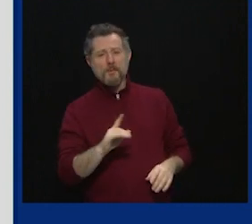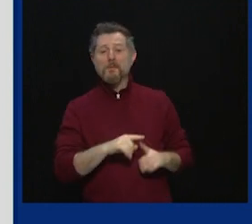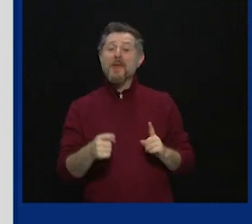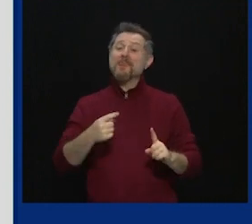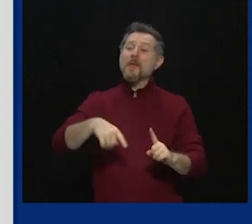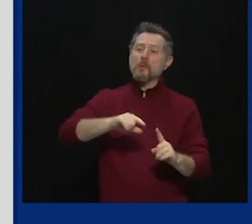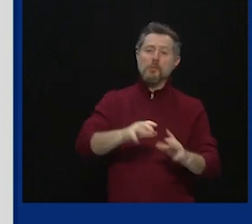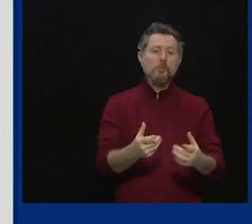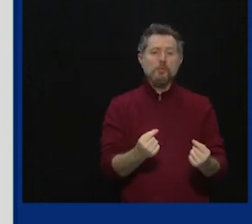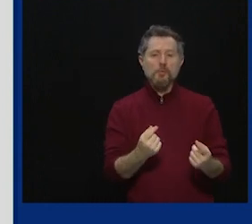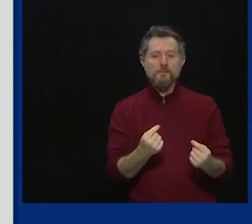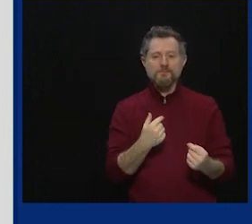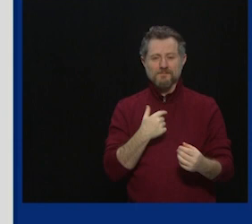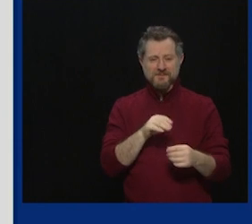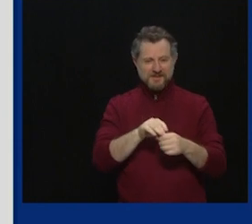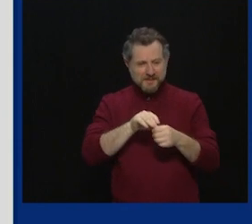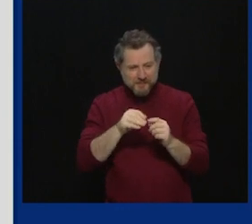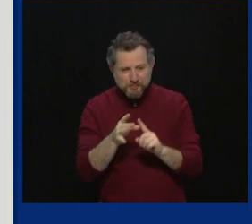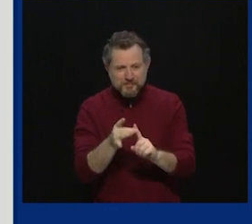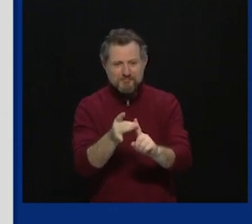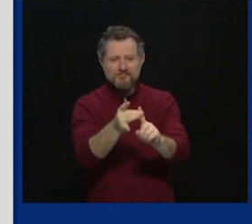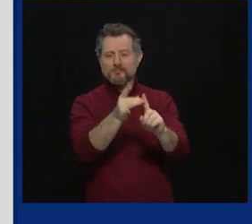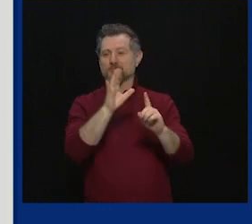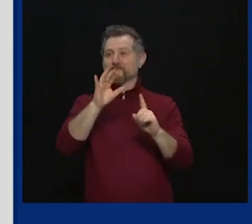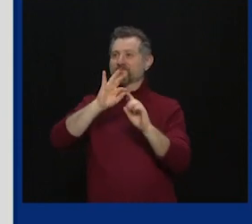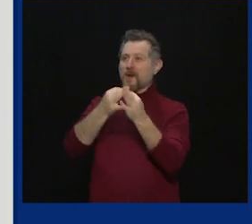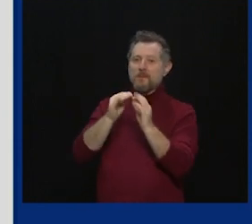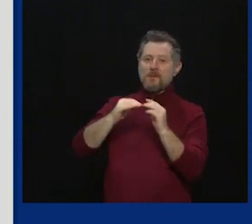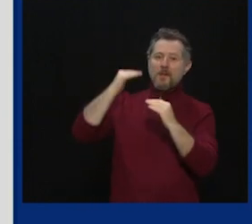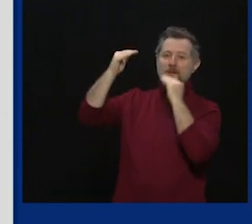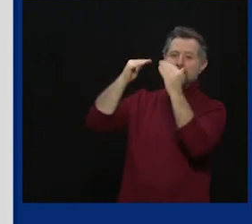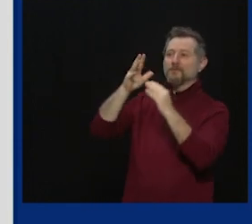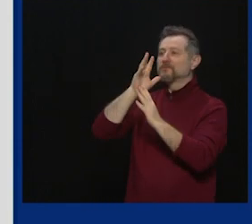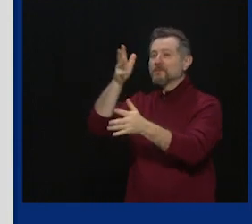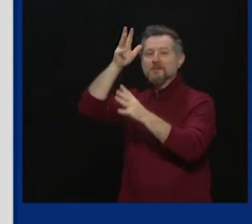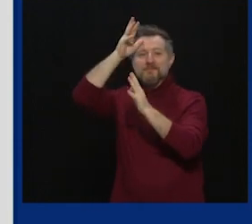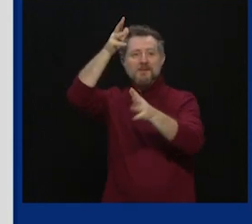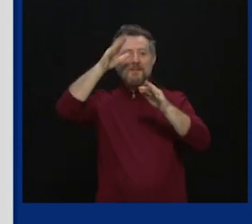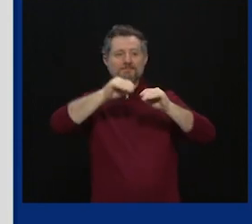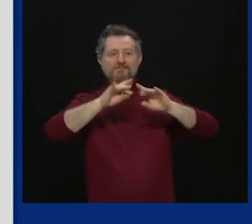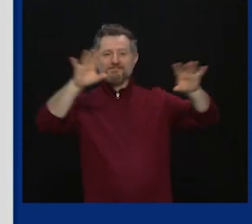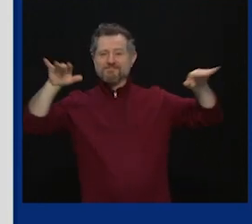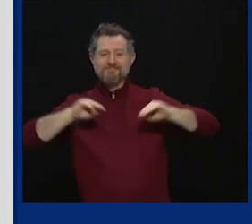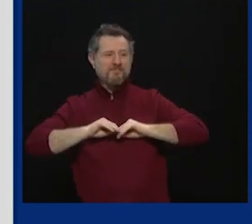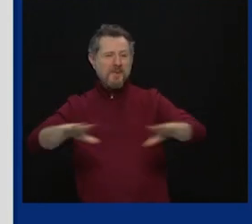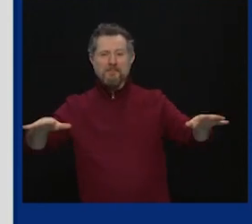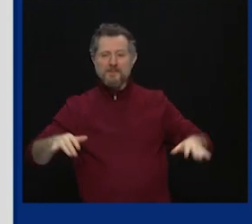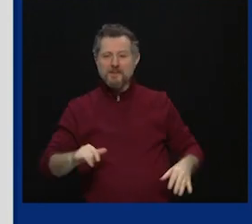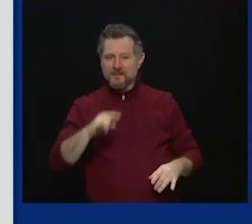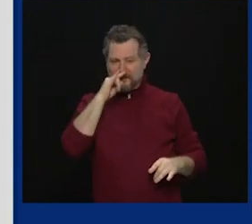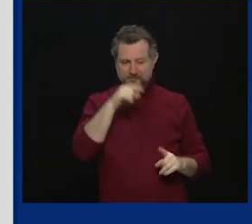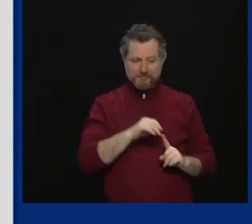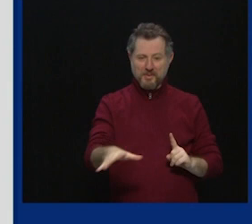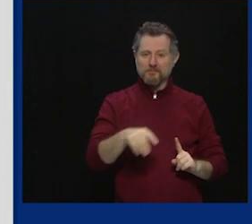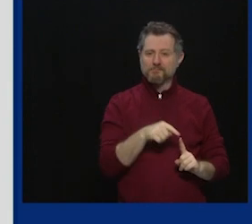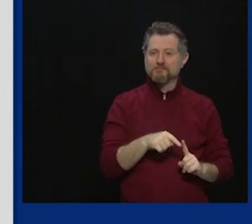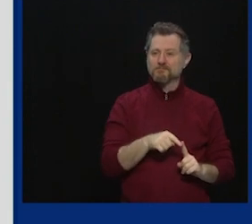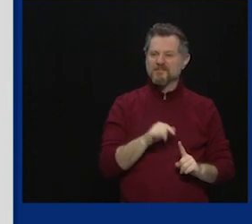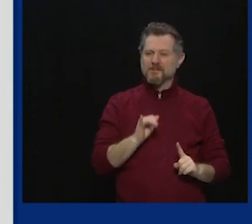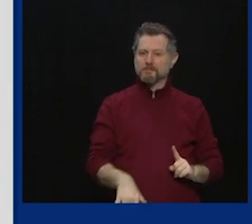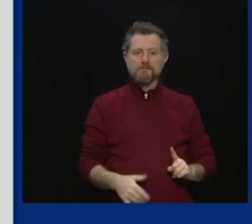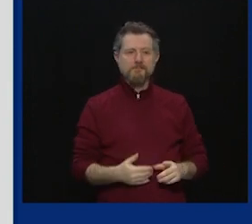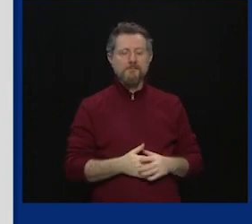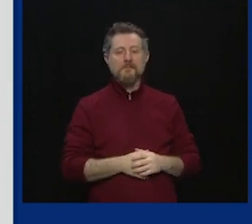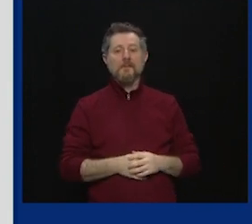grandparents, aunts and uncles, and others in the community. So those are the three metrics I looked at. None of them were satisfying to